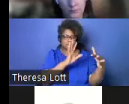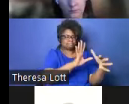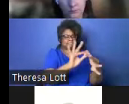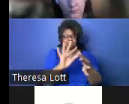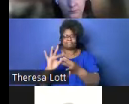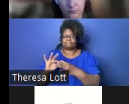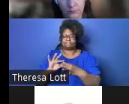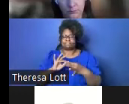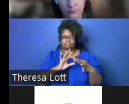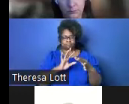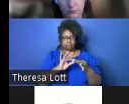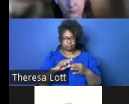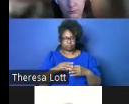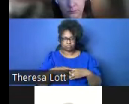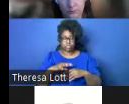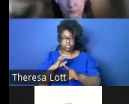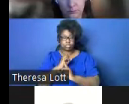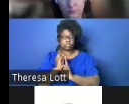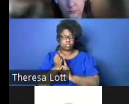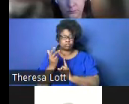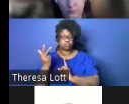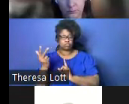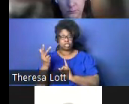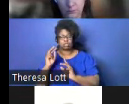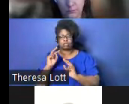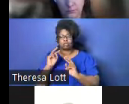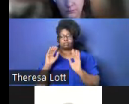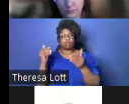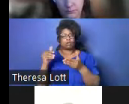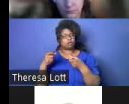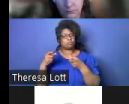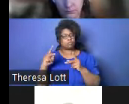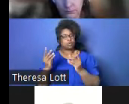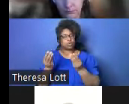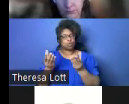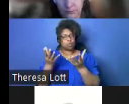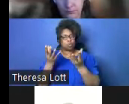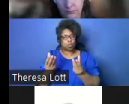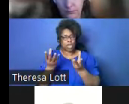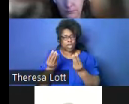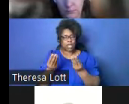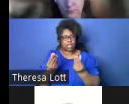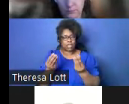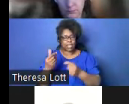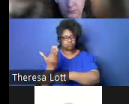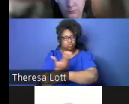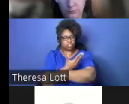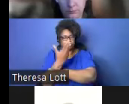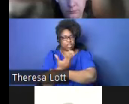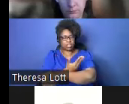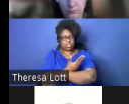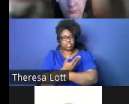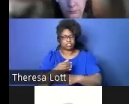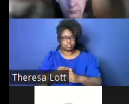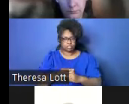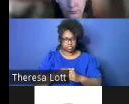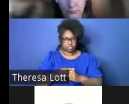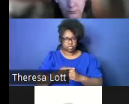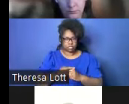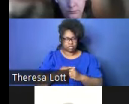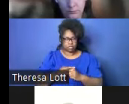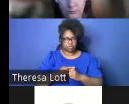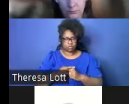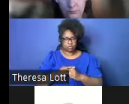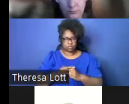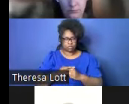And also in scenario 3, looking at opportunities for wetland restoration, particularly at sewer